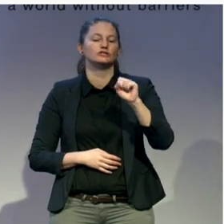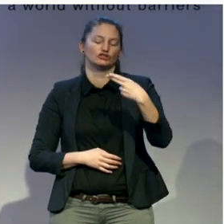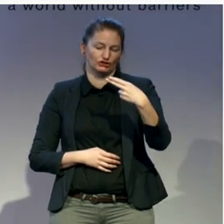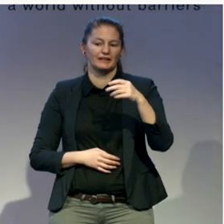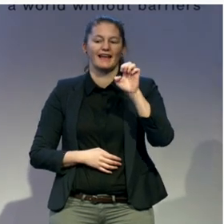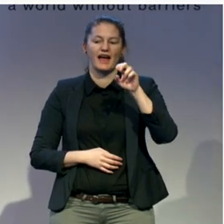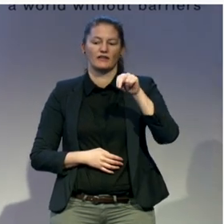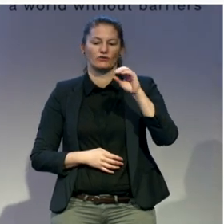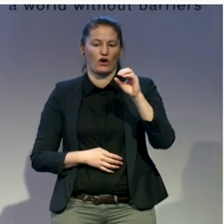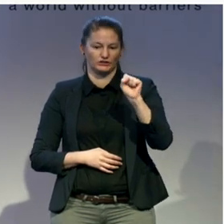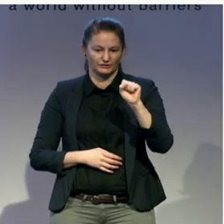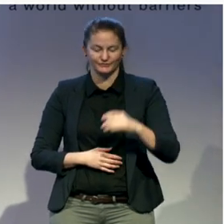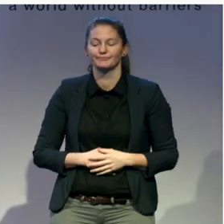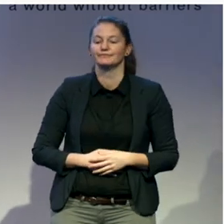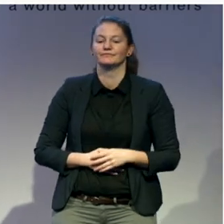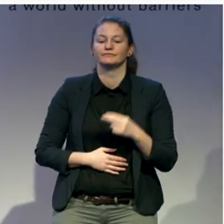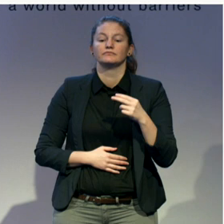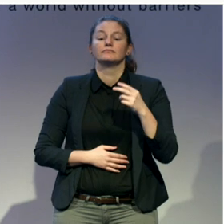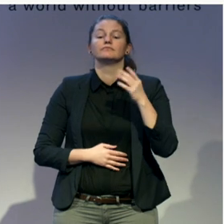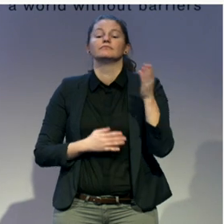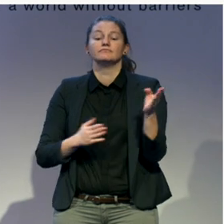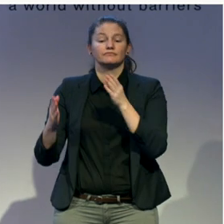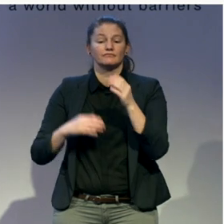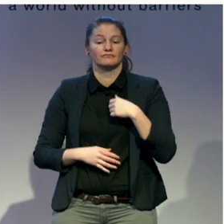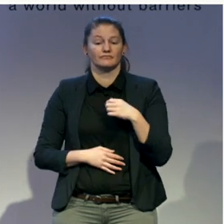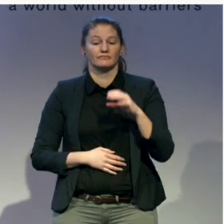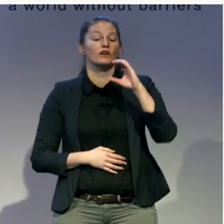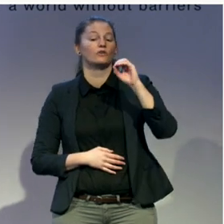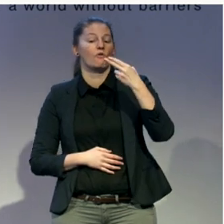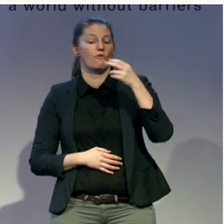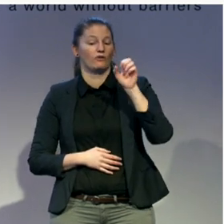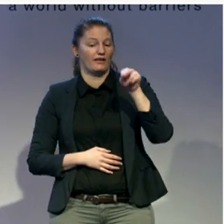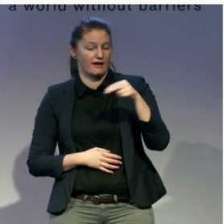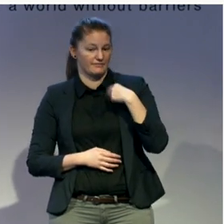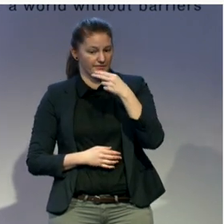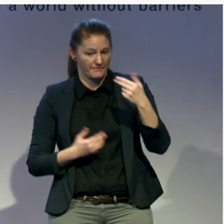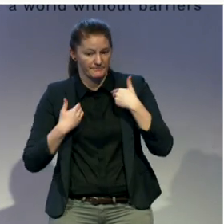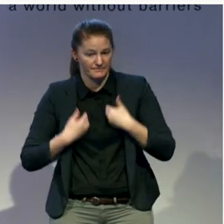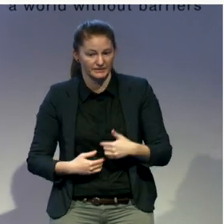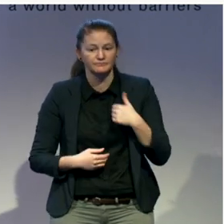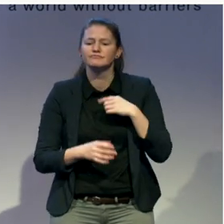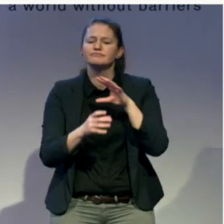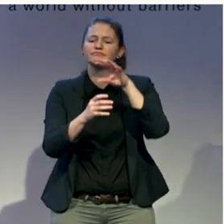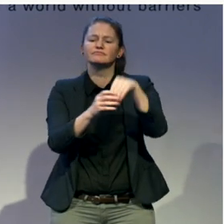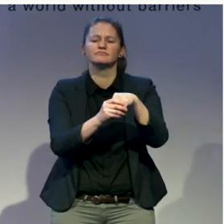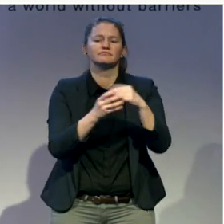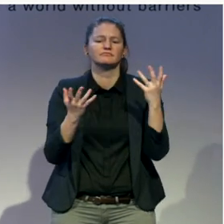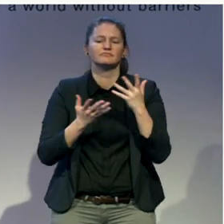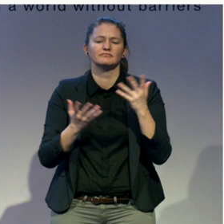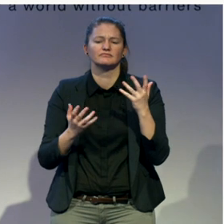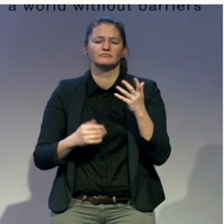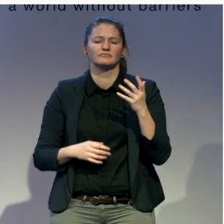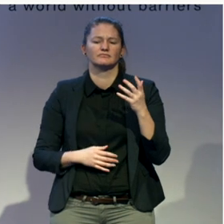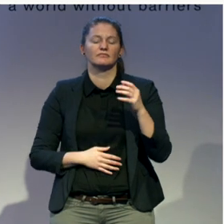Hello, my name is Monica Cortes, and I represent Asdown, Colombia. I'm the Director, and in this